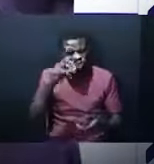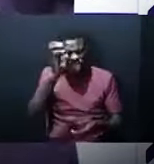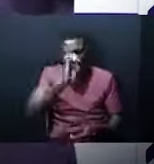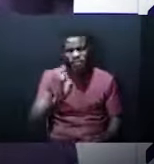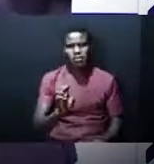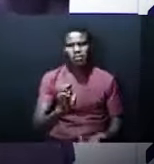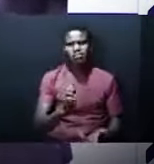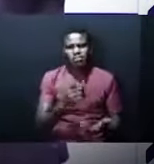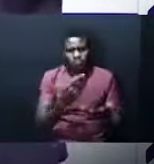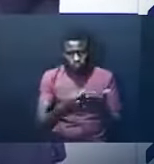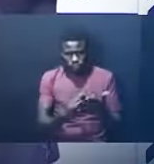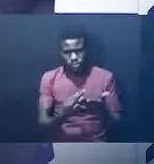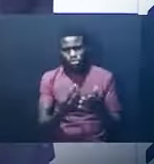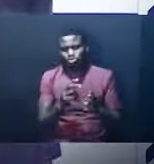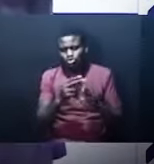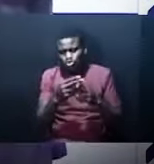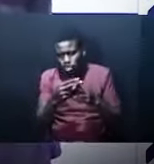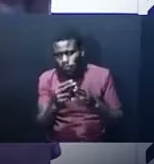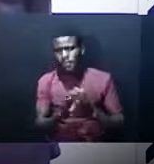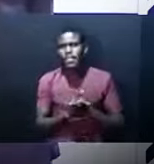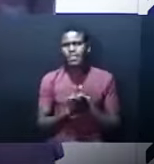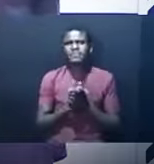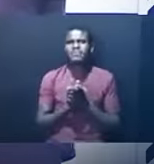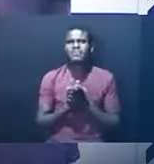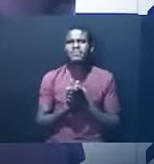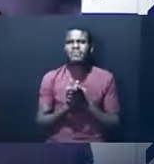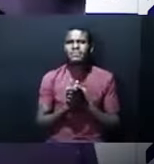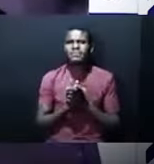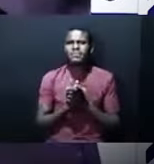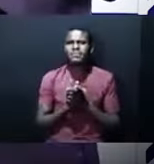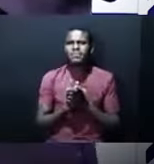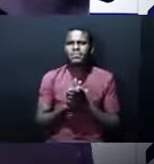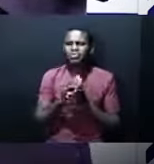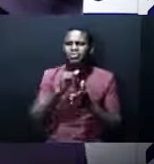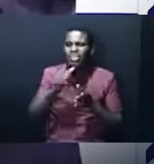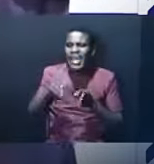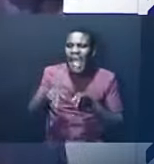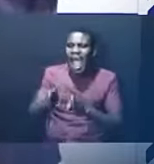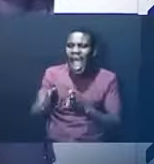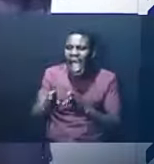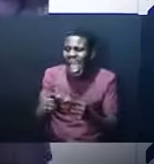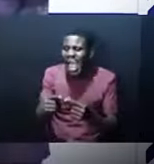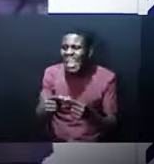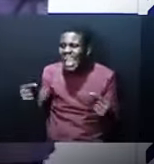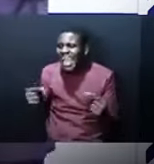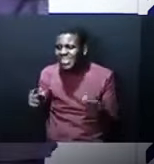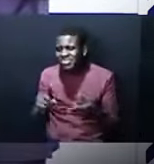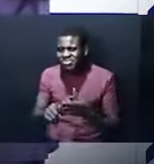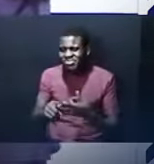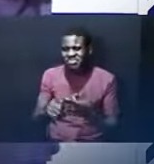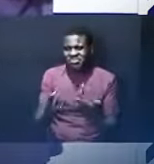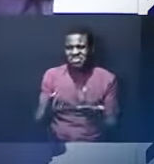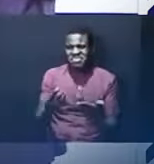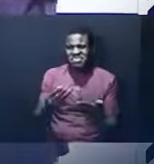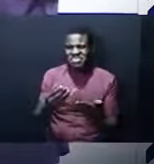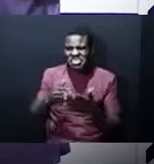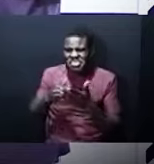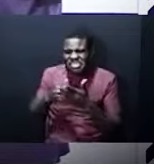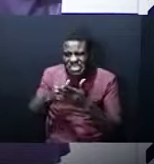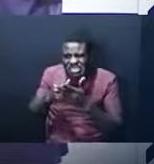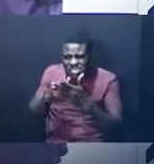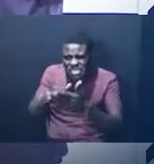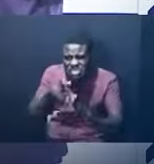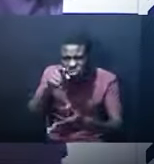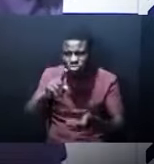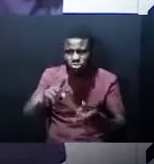We'll discuss that shortly. So don't allow the enemy to influence you to nurse a